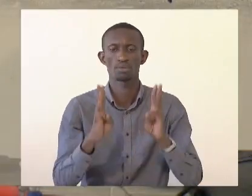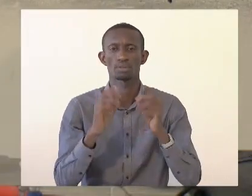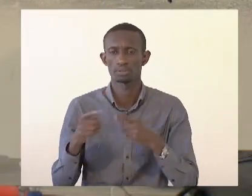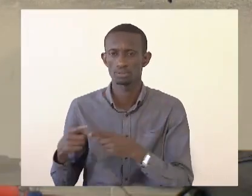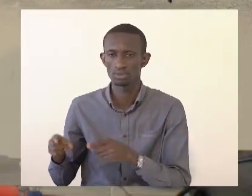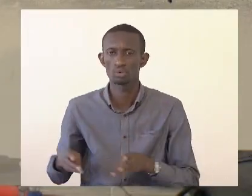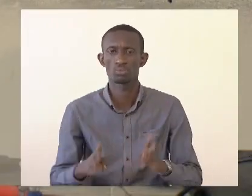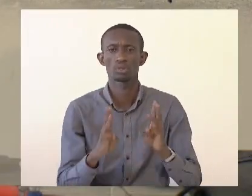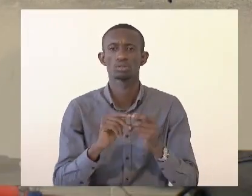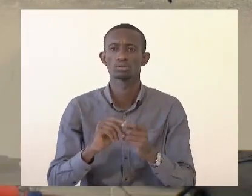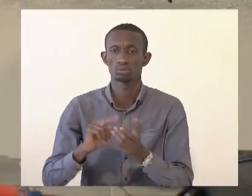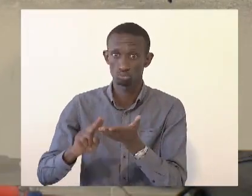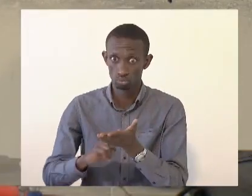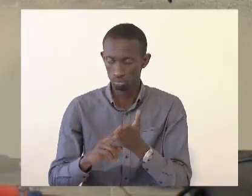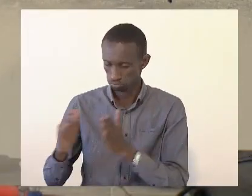to prepare